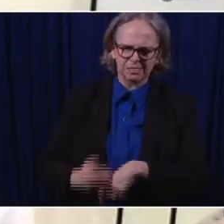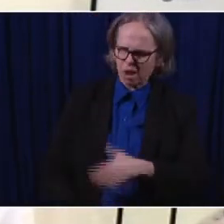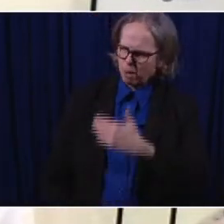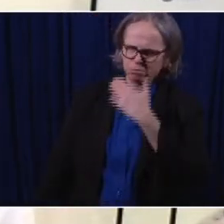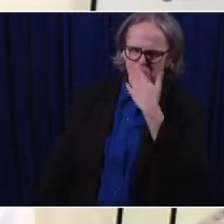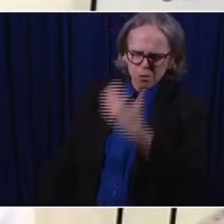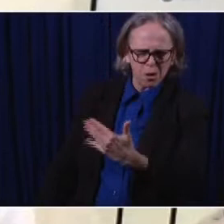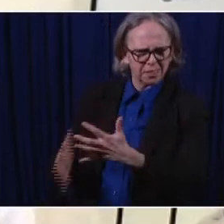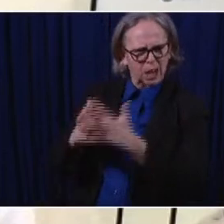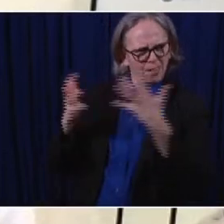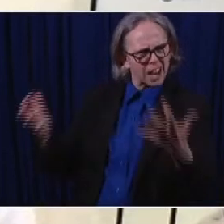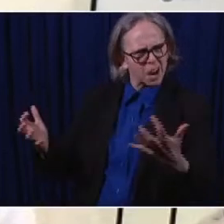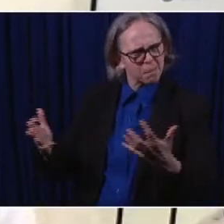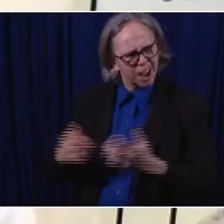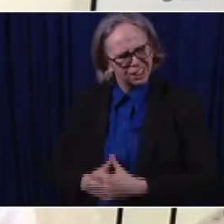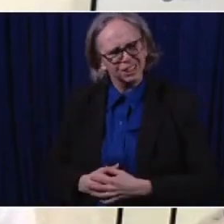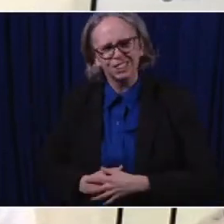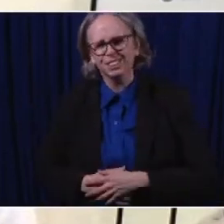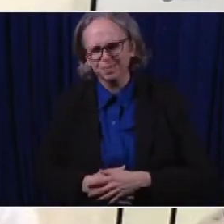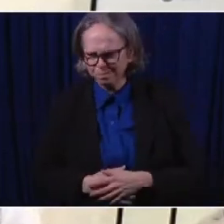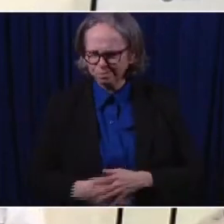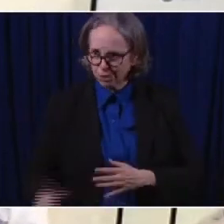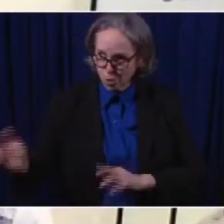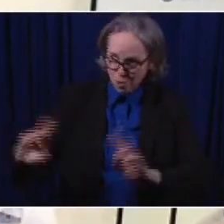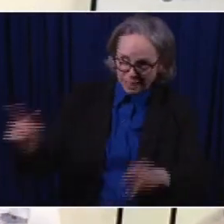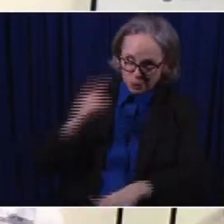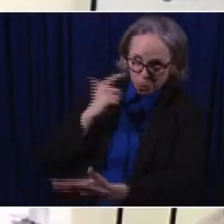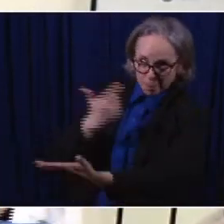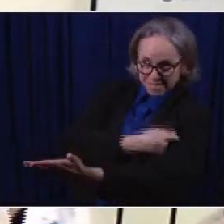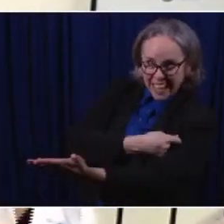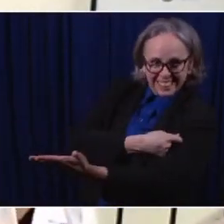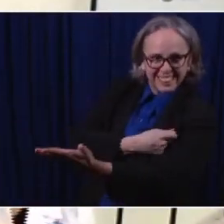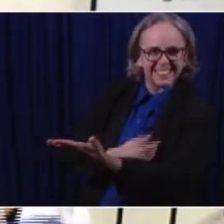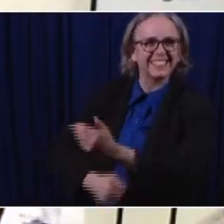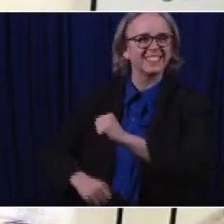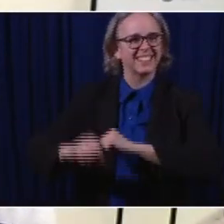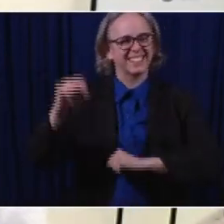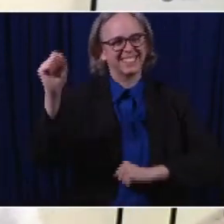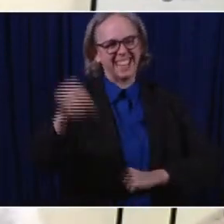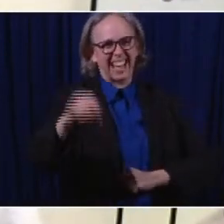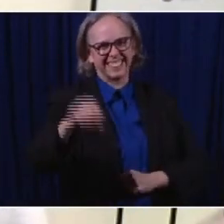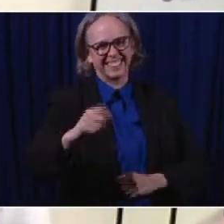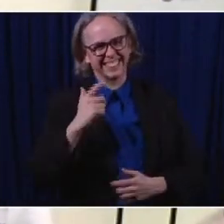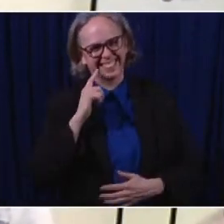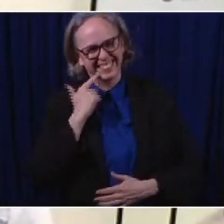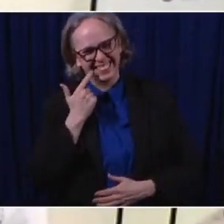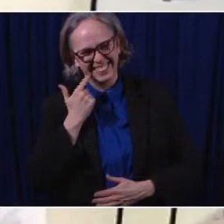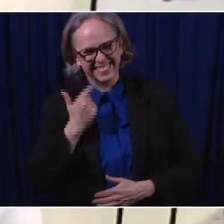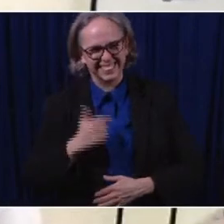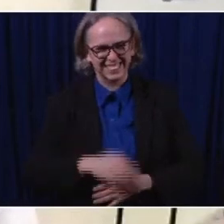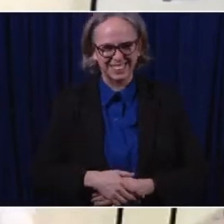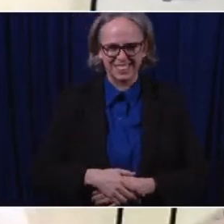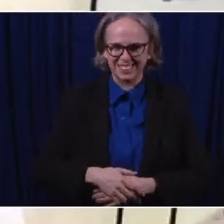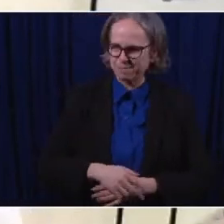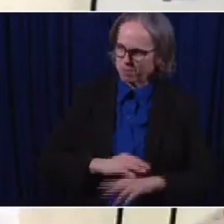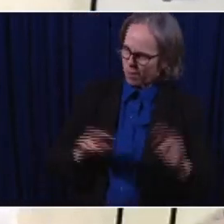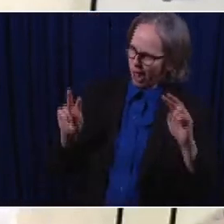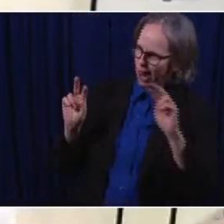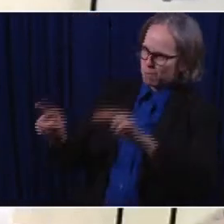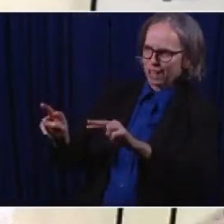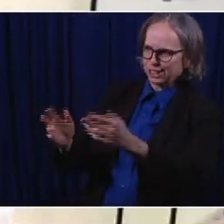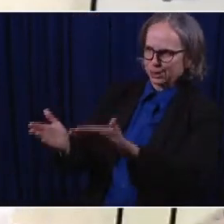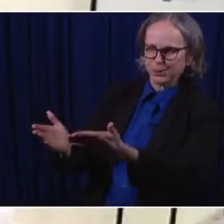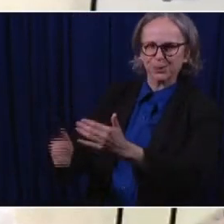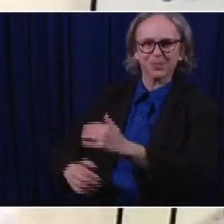appreciate it. That's great. You ready to get a shot? Oh yeah, ready for it. All right, let's do it. Let's do it, Dr. Keeler